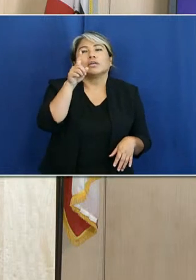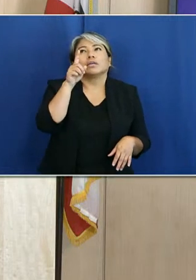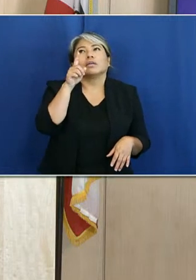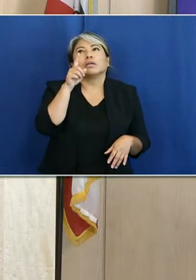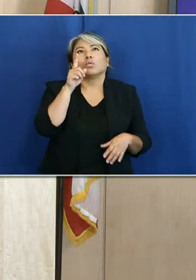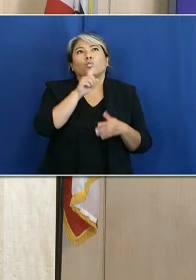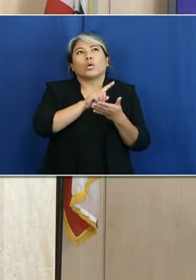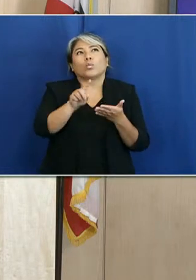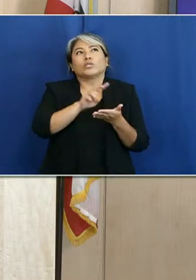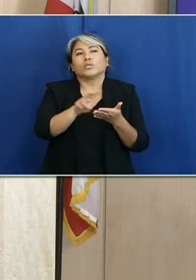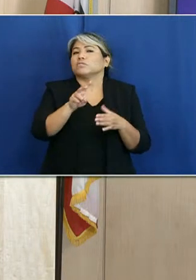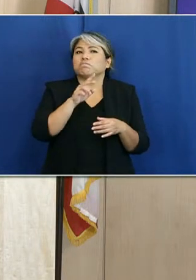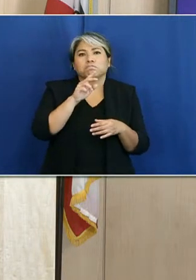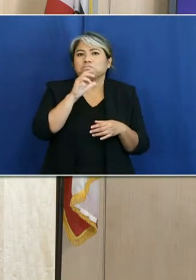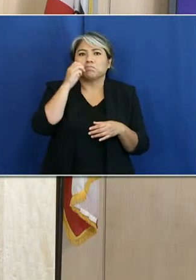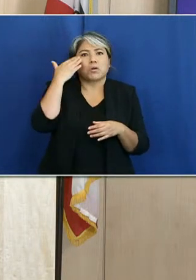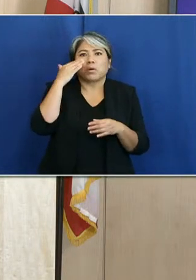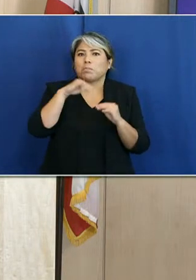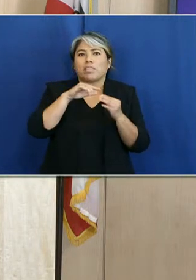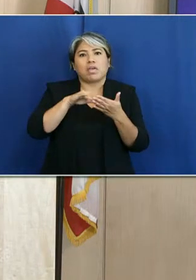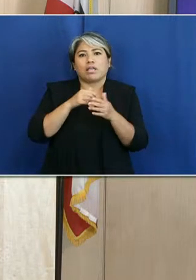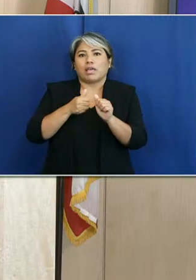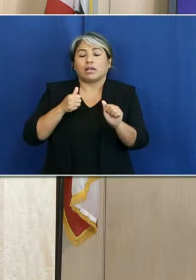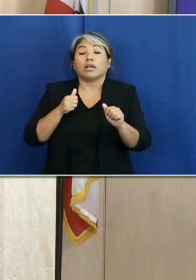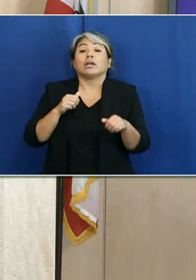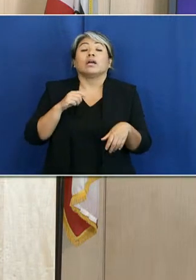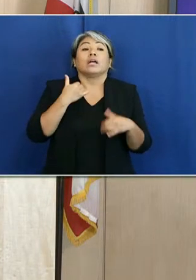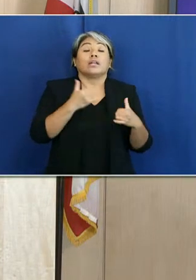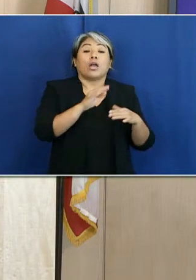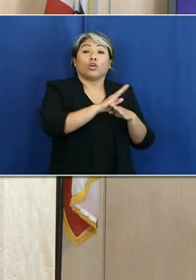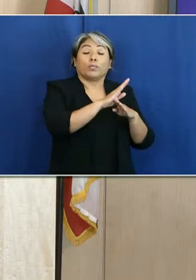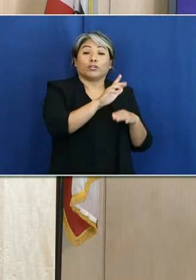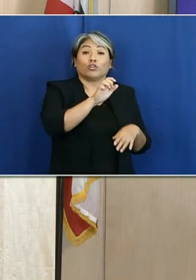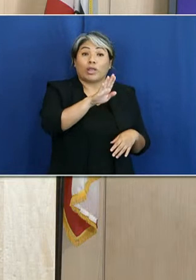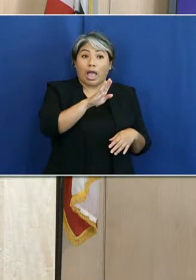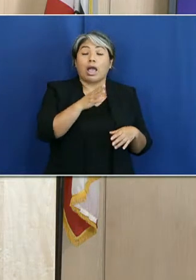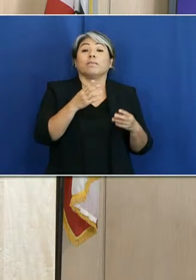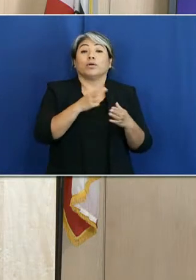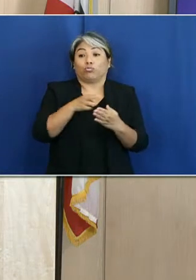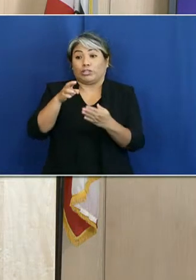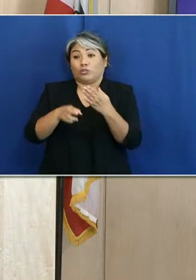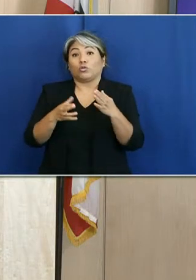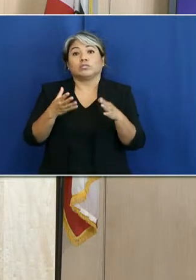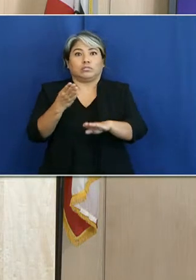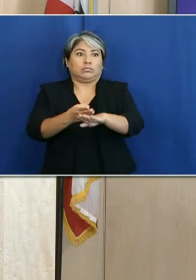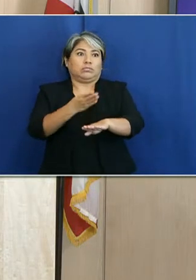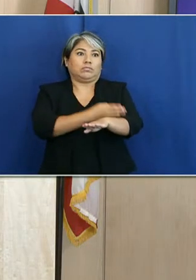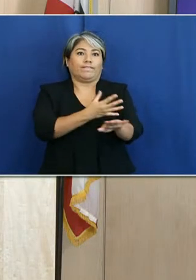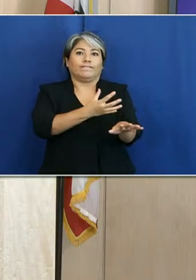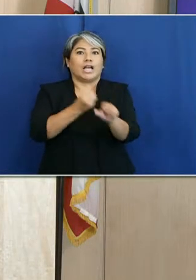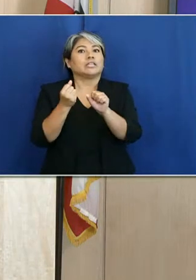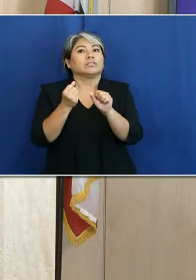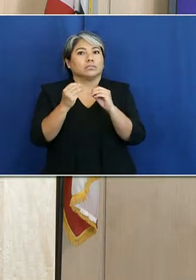of that lag now. The commercial laboratory turnaround time has improved,